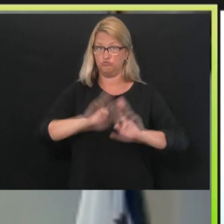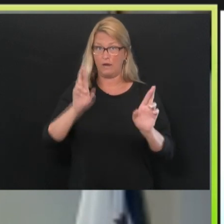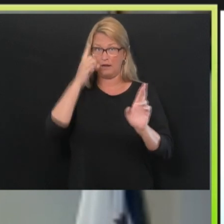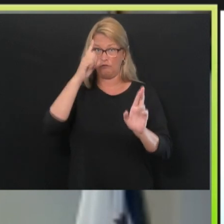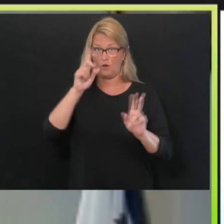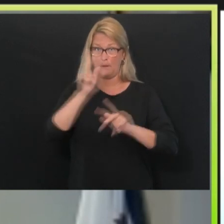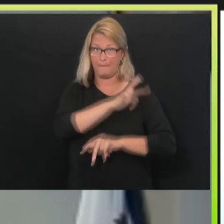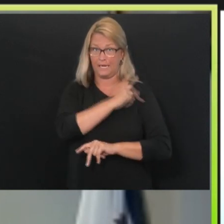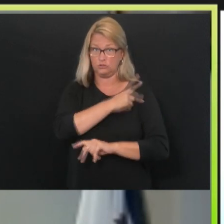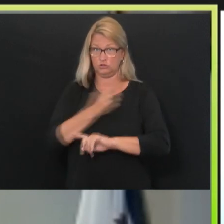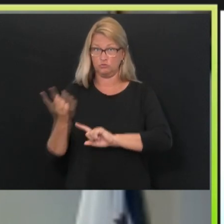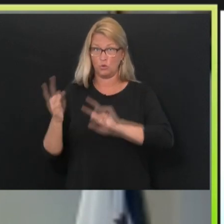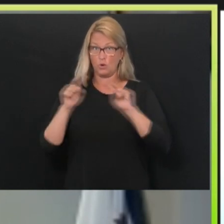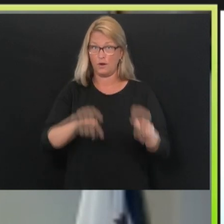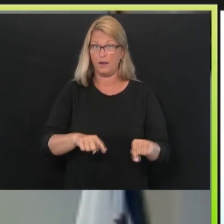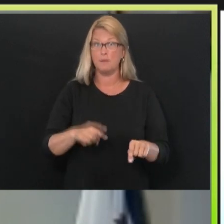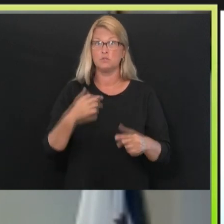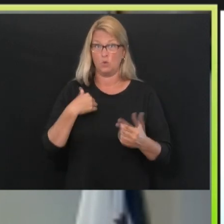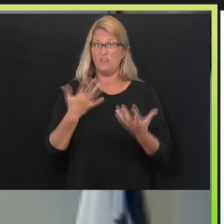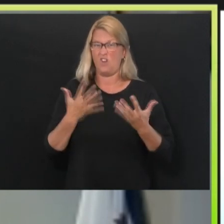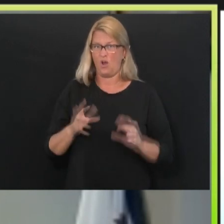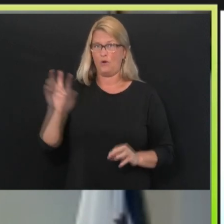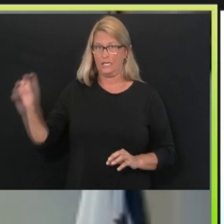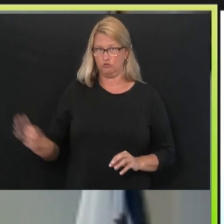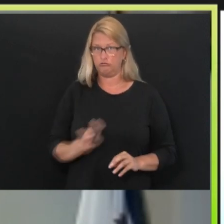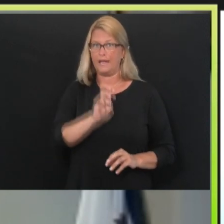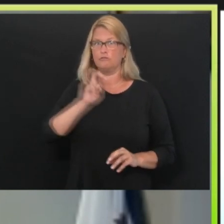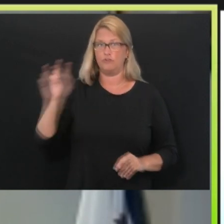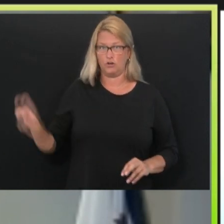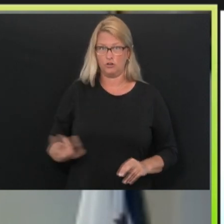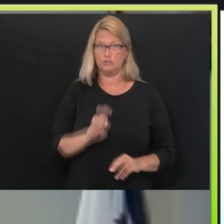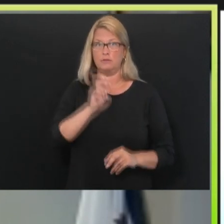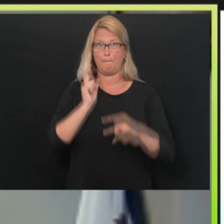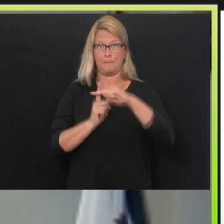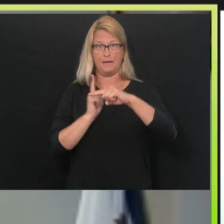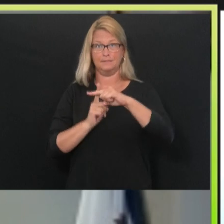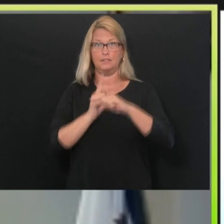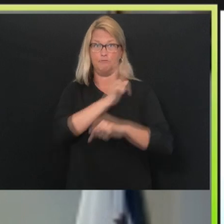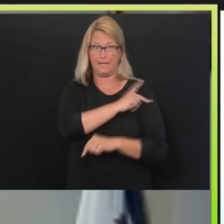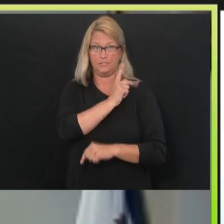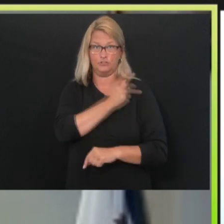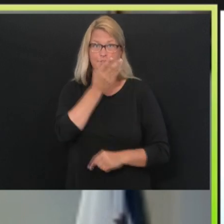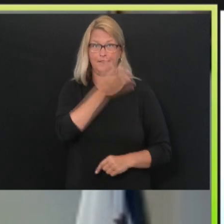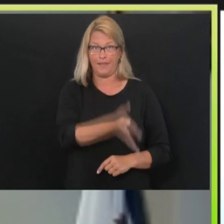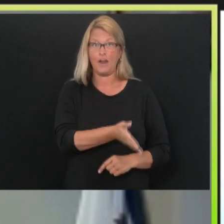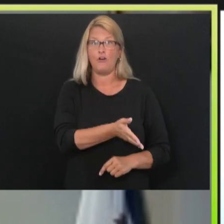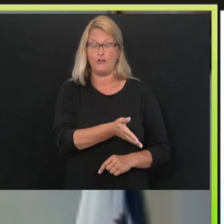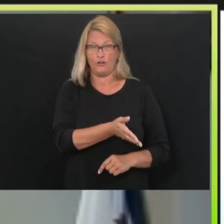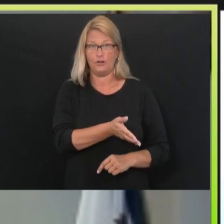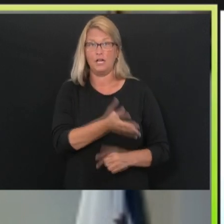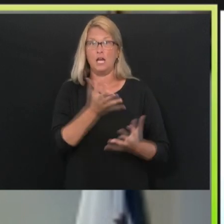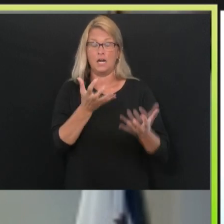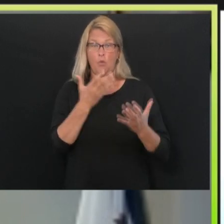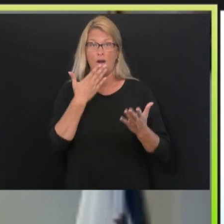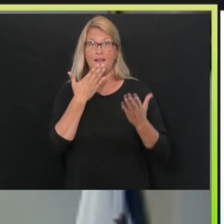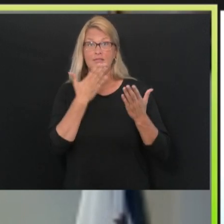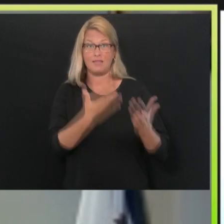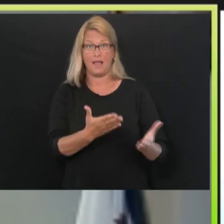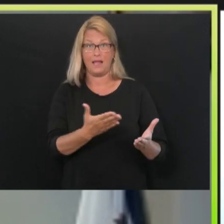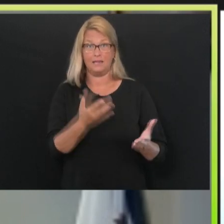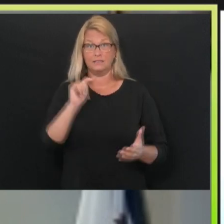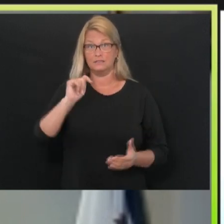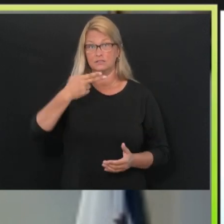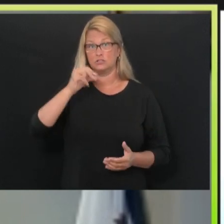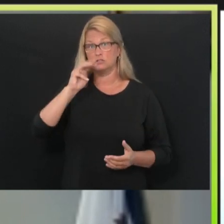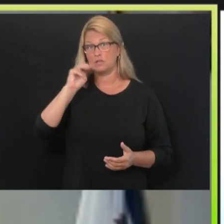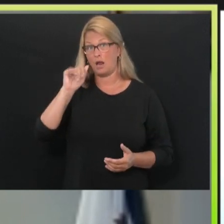now transferred patients in the state to St. Francis Hospital, and I want to thank, again, Thomas